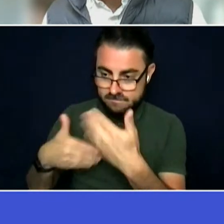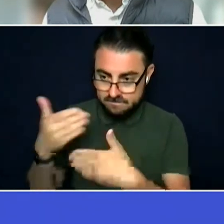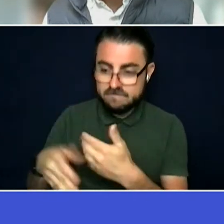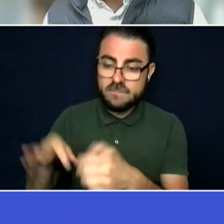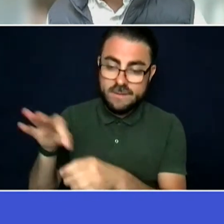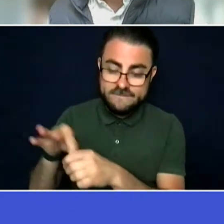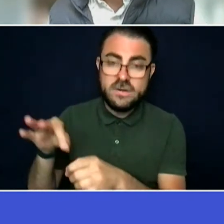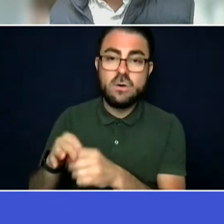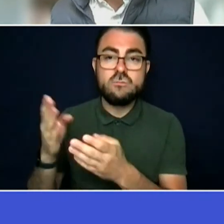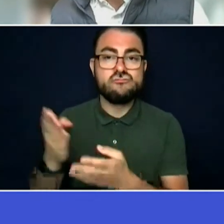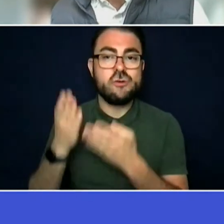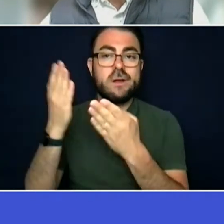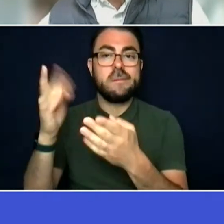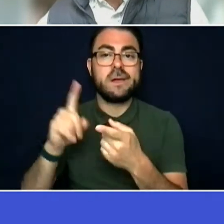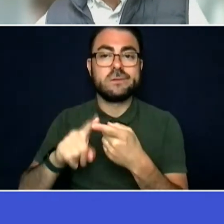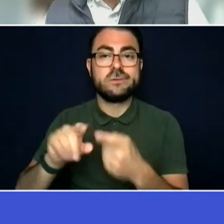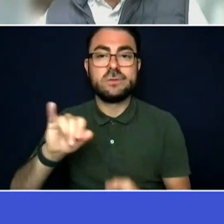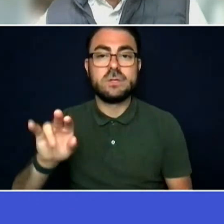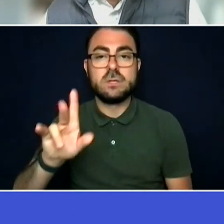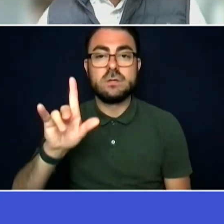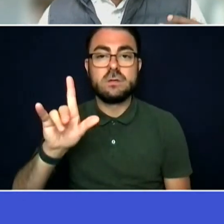in July of this year.